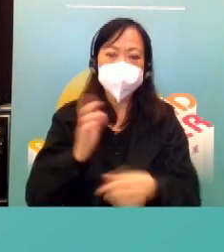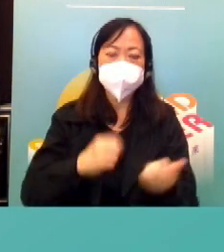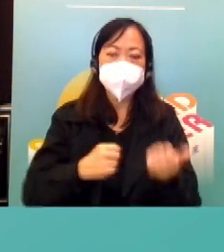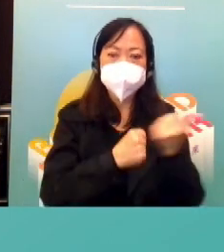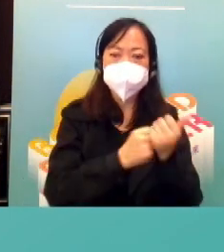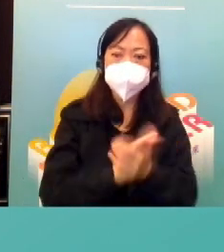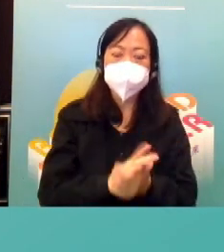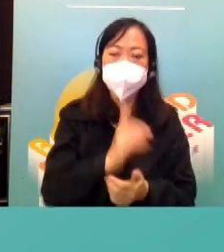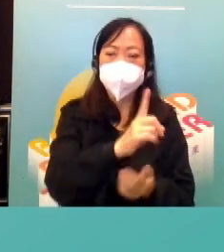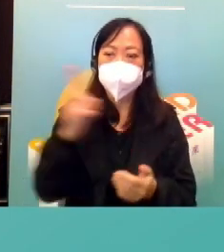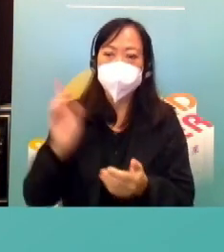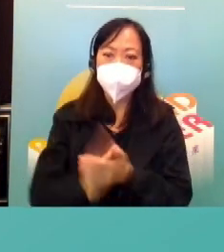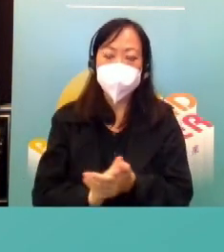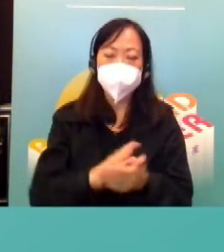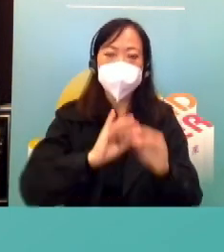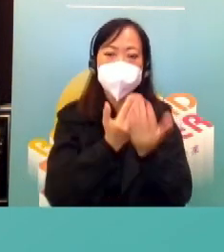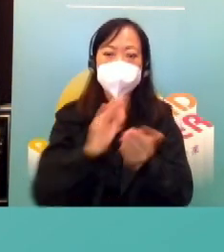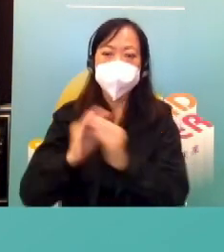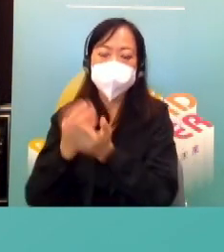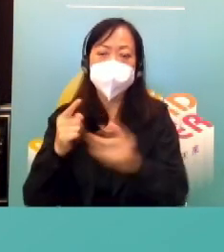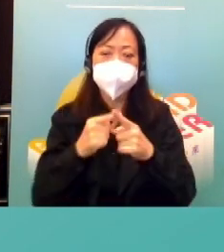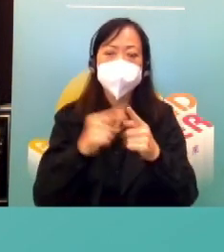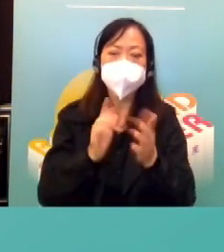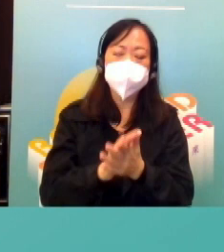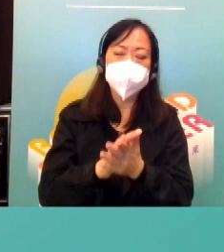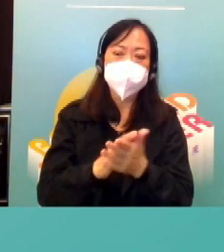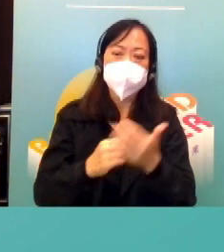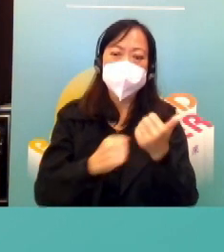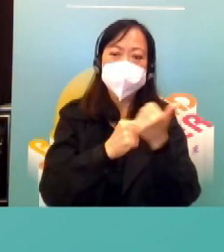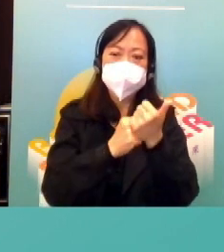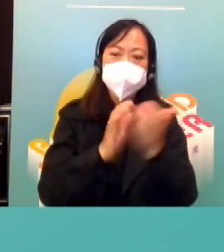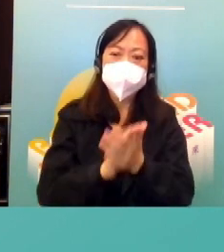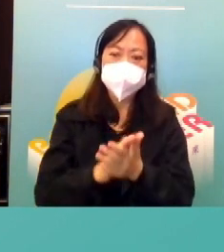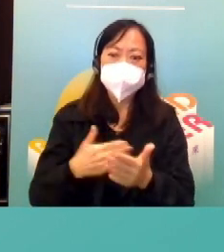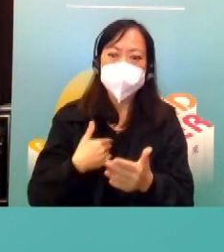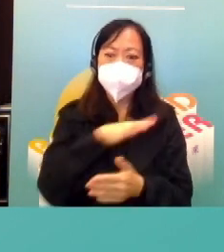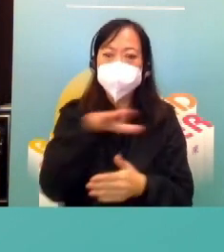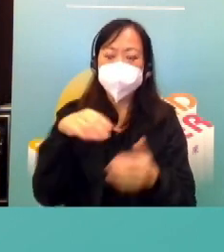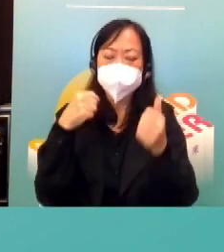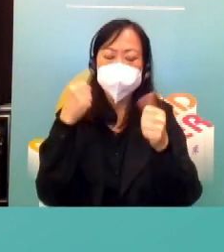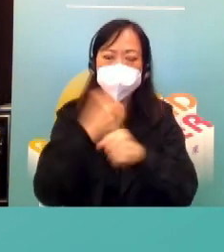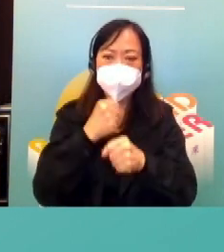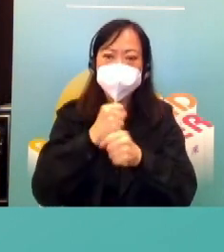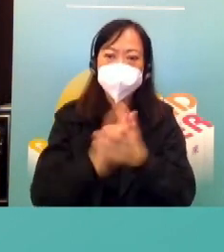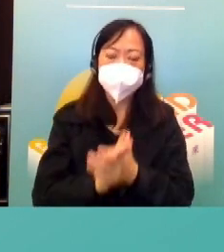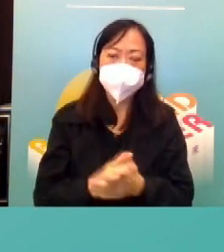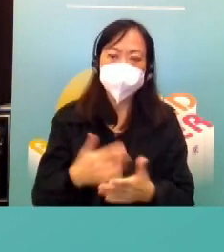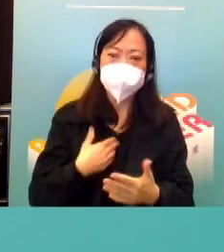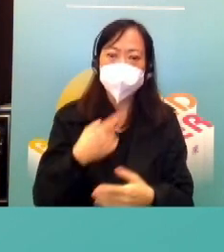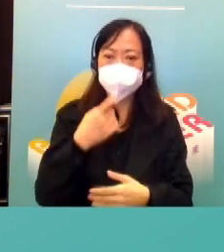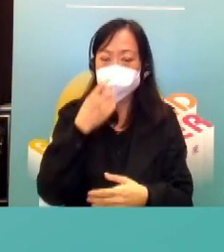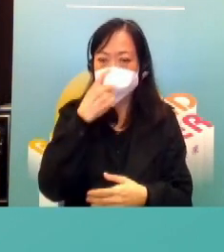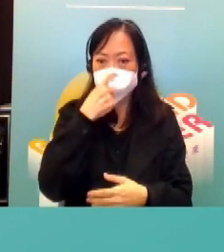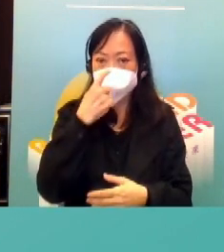social outcomes contracts. So that's something that I'm going to touch on in turn. Based in London, we have presence in the